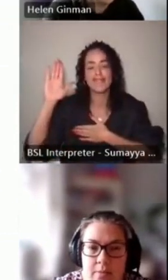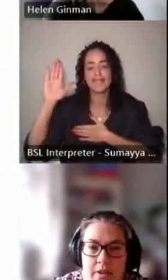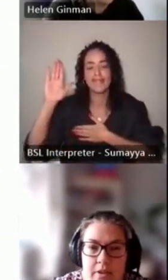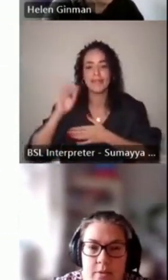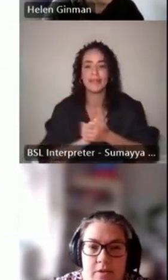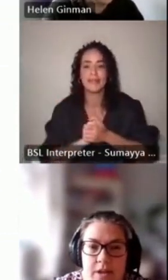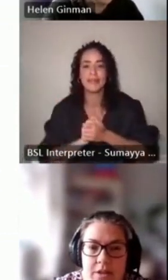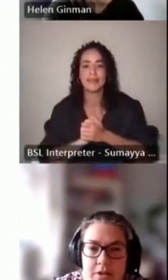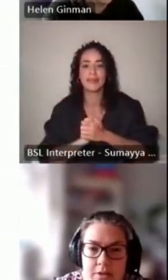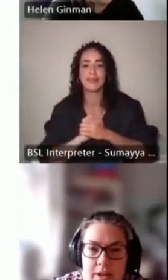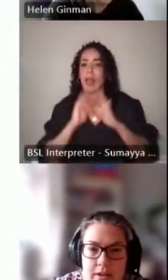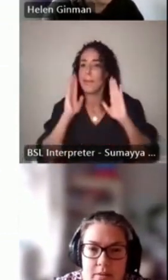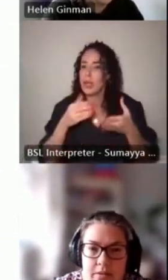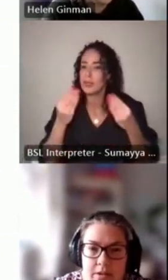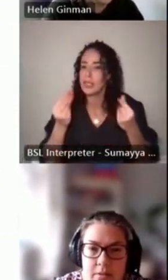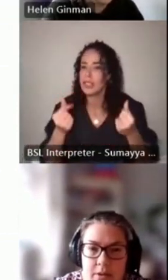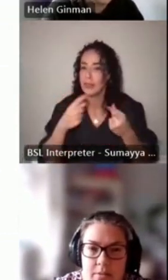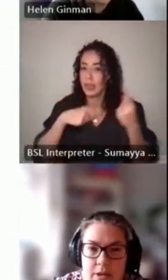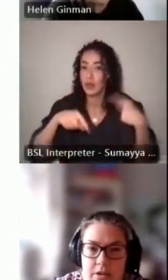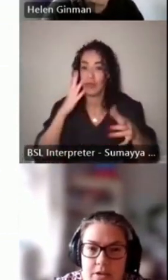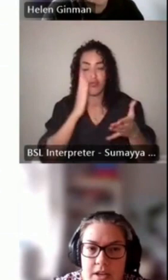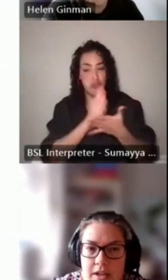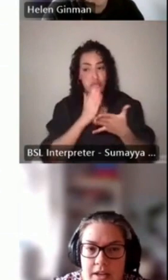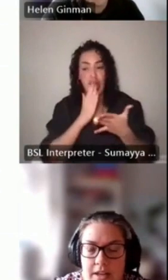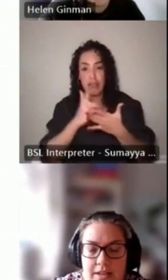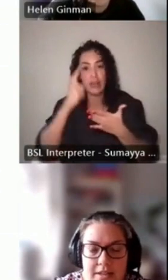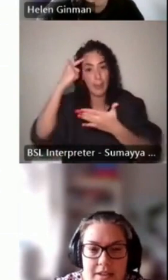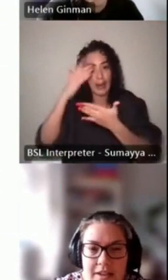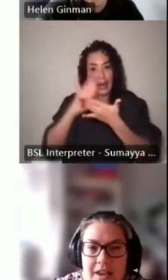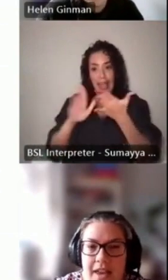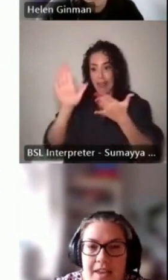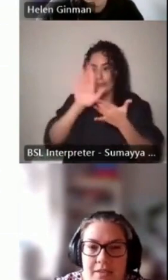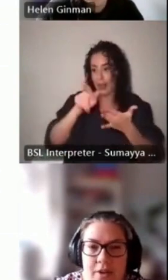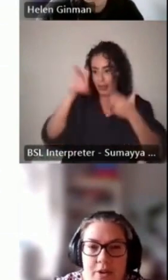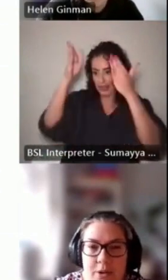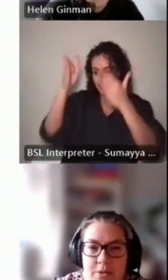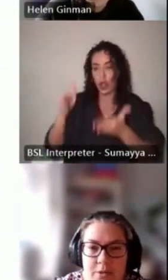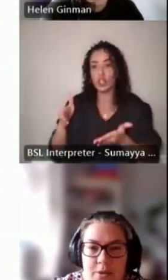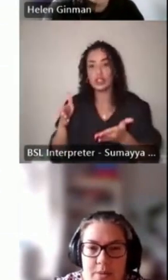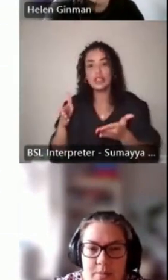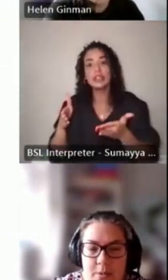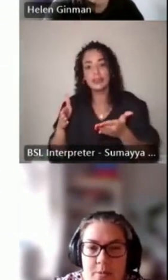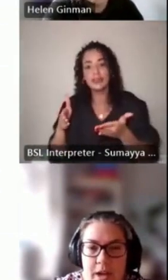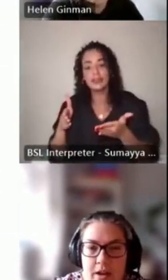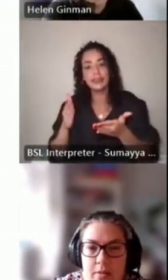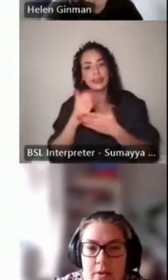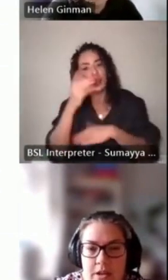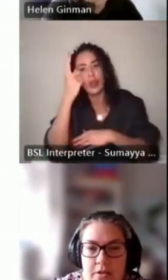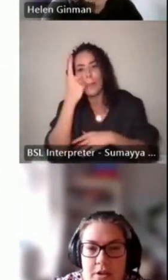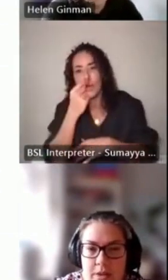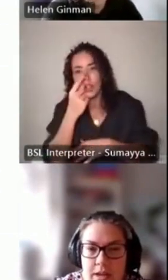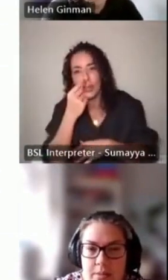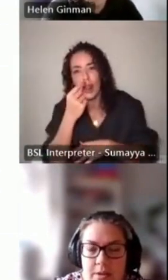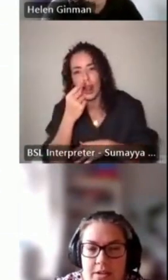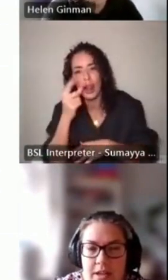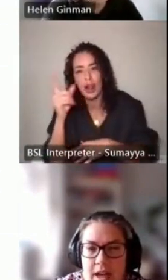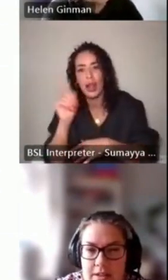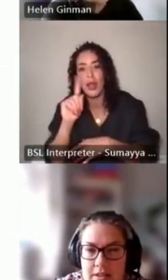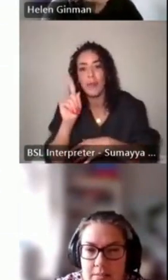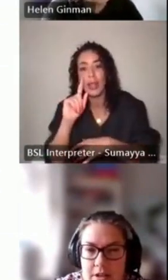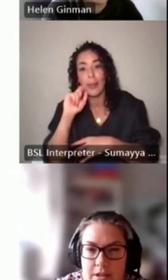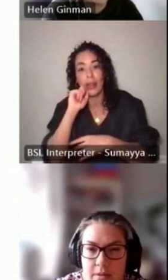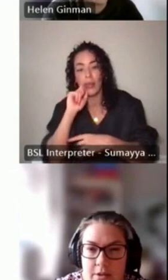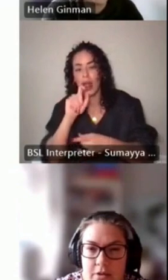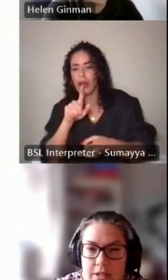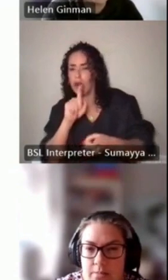be something that we really do think about someone, because it's it's very possible that people will pick up when you don't mean it, because